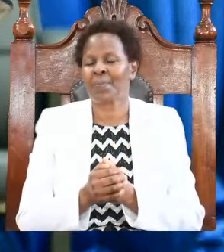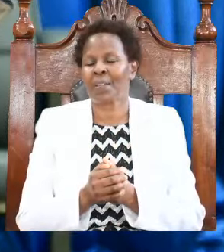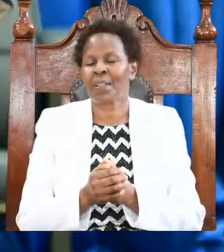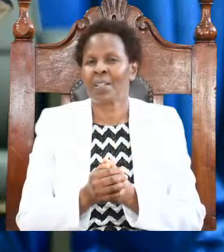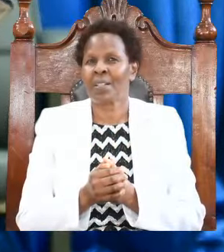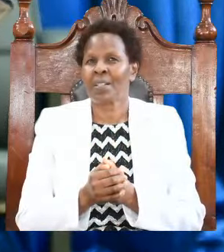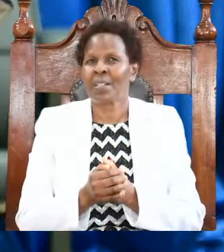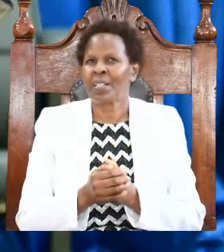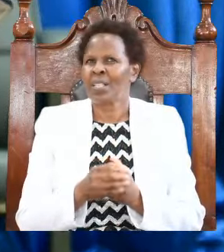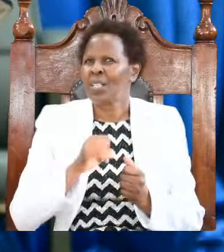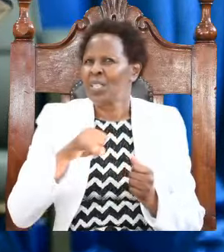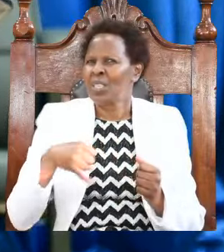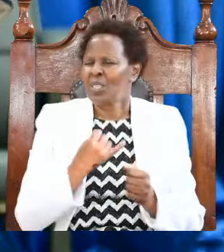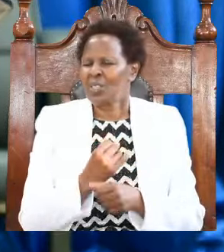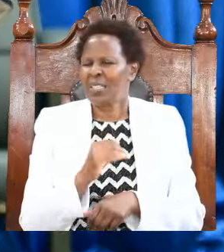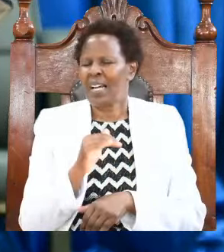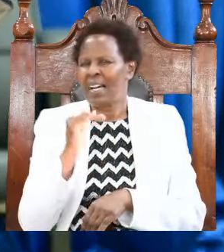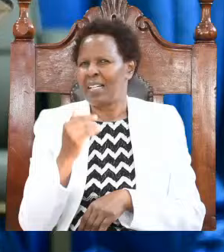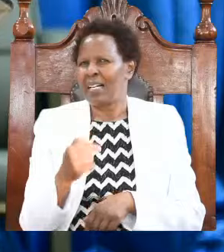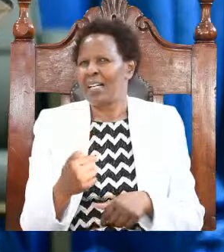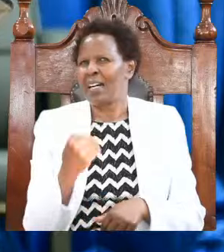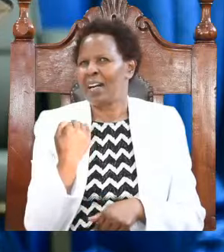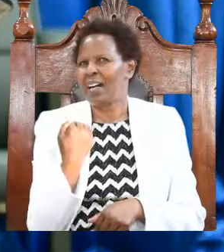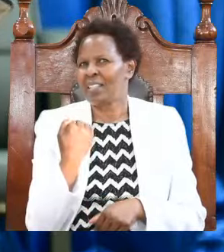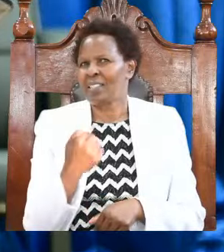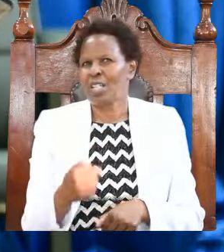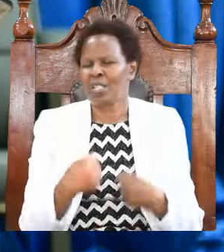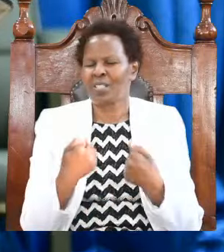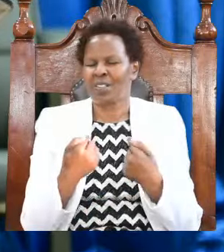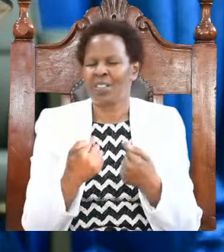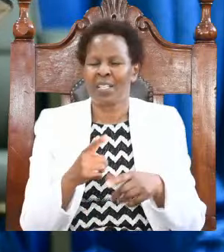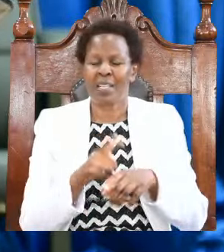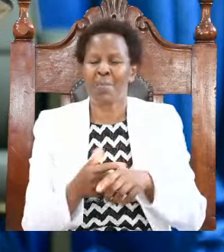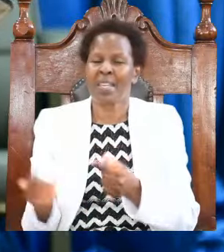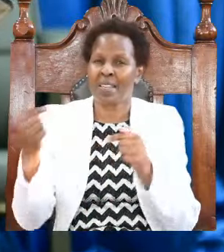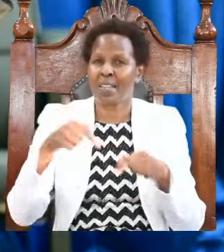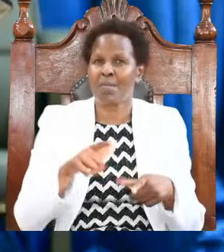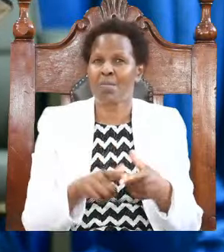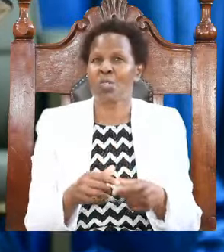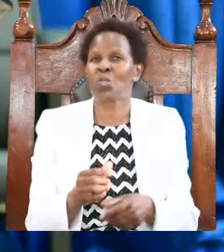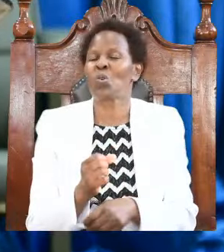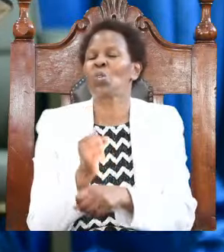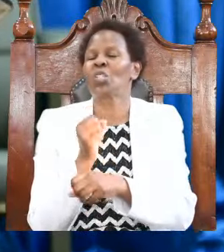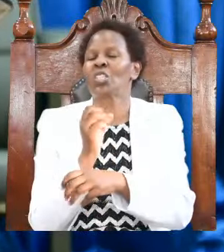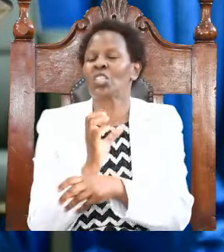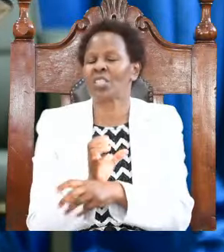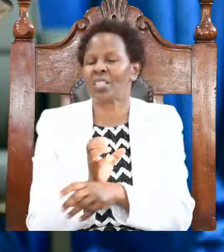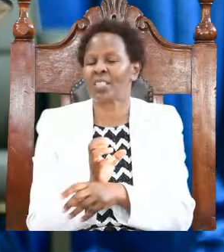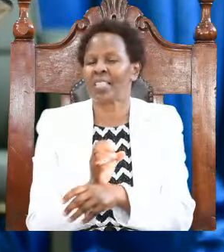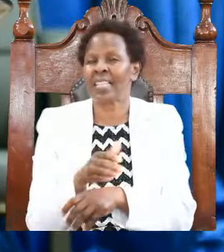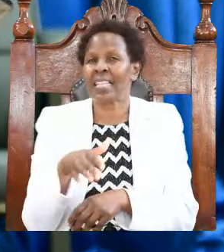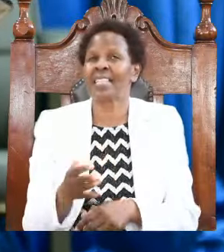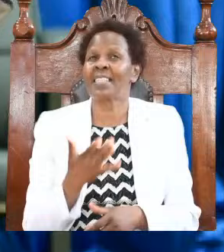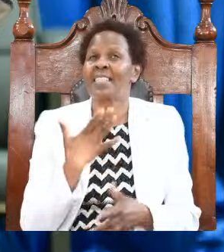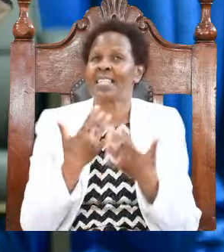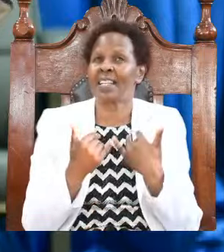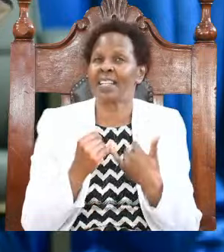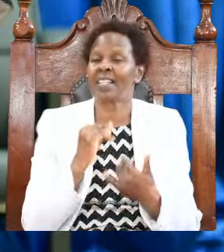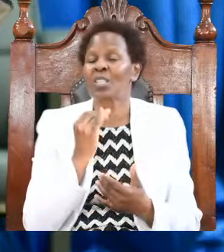And John thought to himself, you know, when I came to church, my greatest desire was to